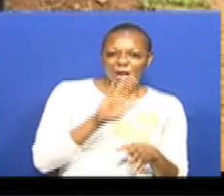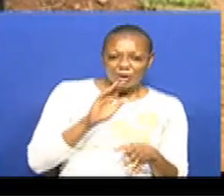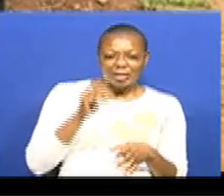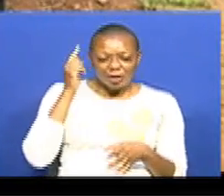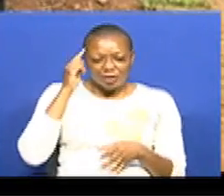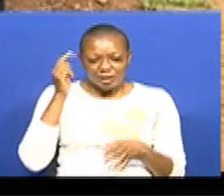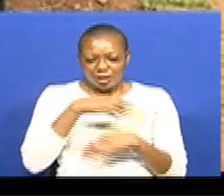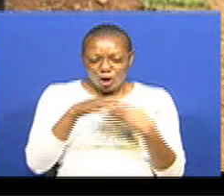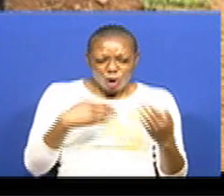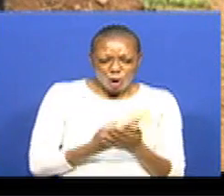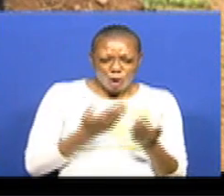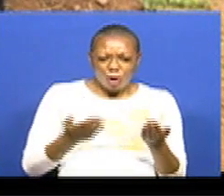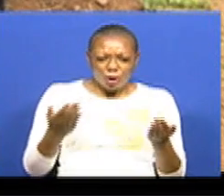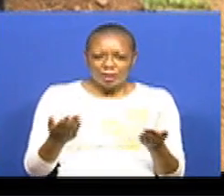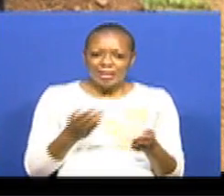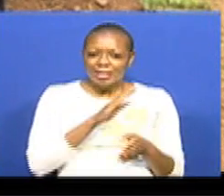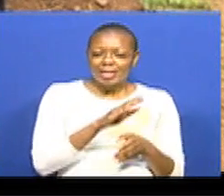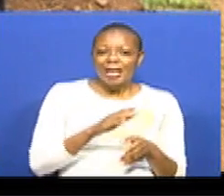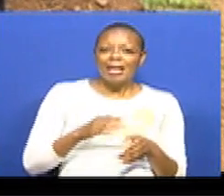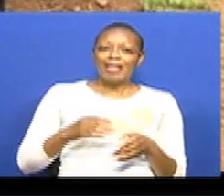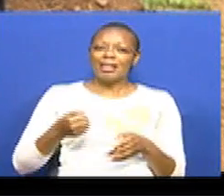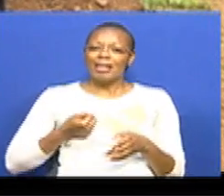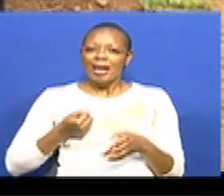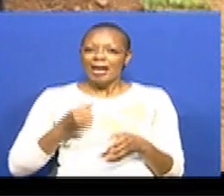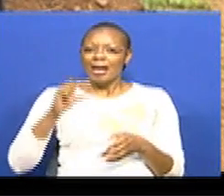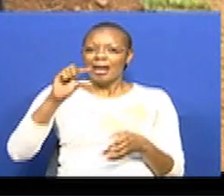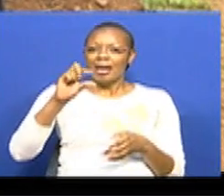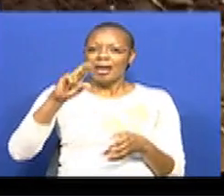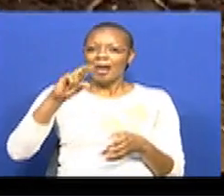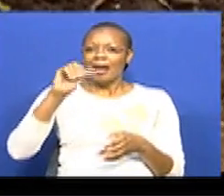Iwapo unadhani kazi hizi zote Grace analazimishwa,